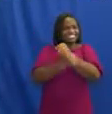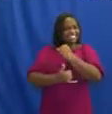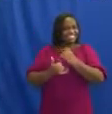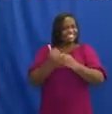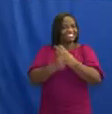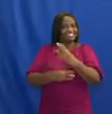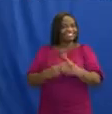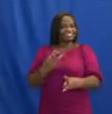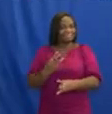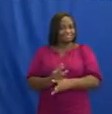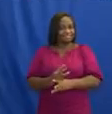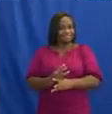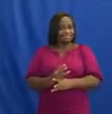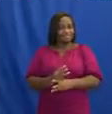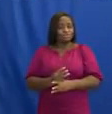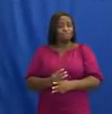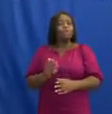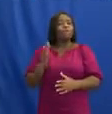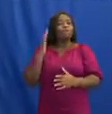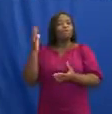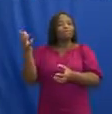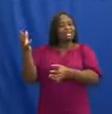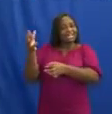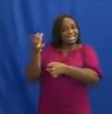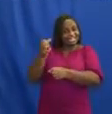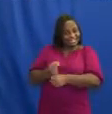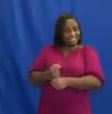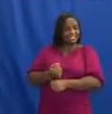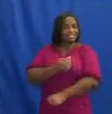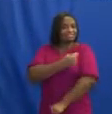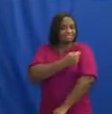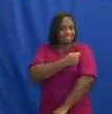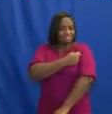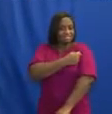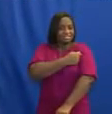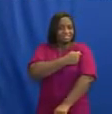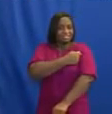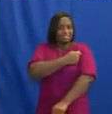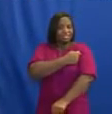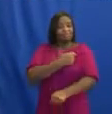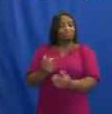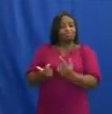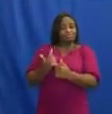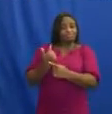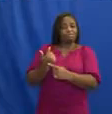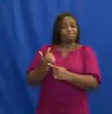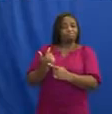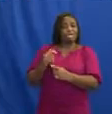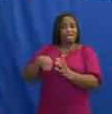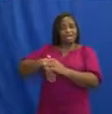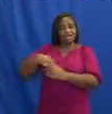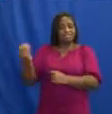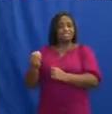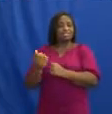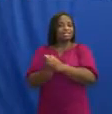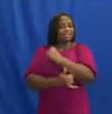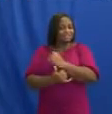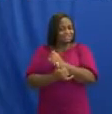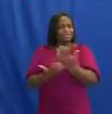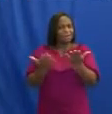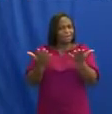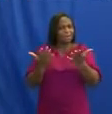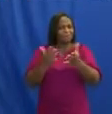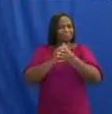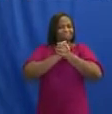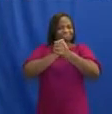world to be recipients of vaccines from the COVAX facility. And I want to express